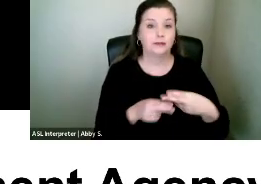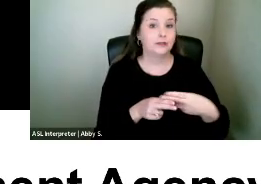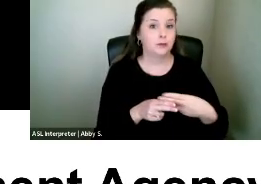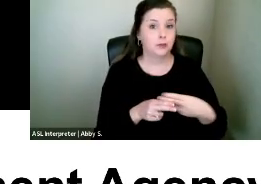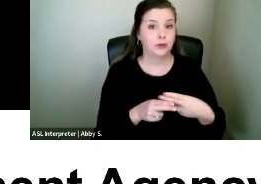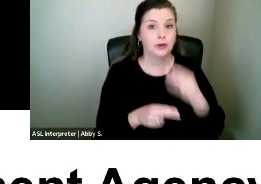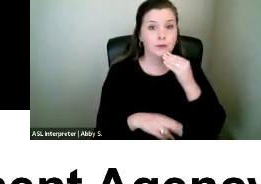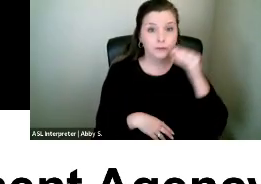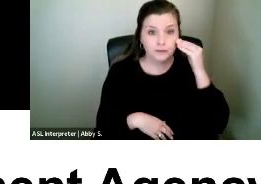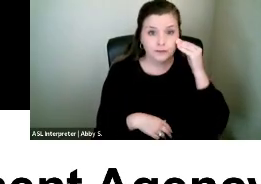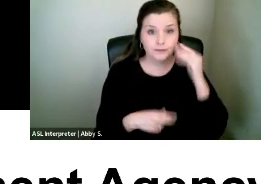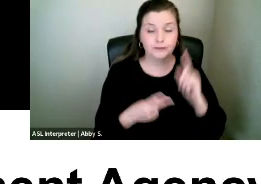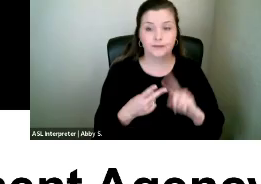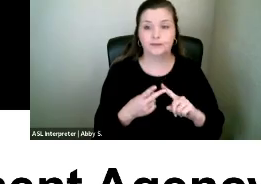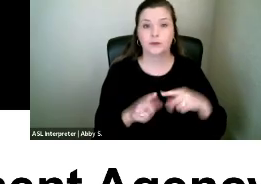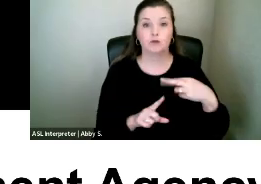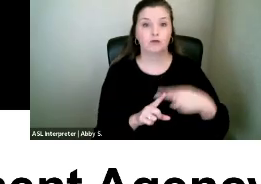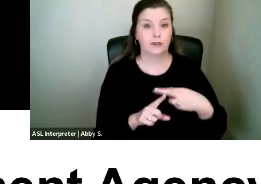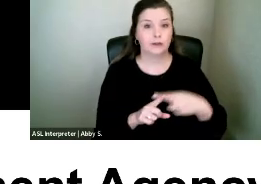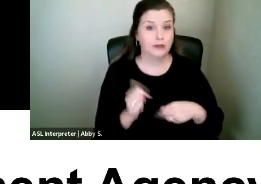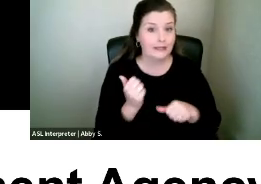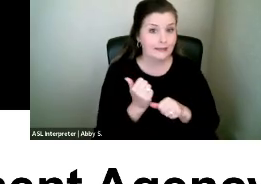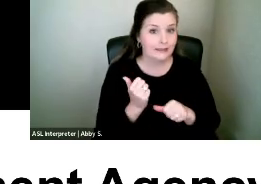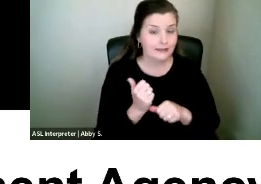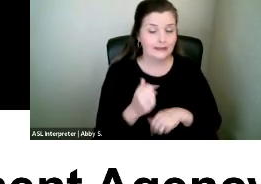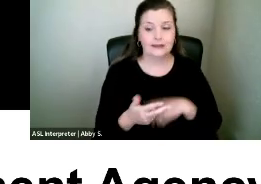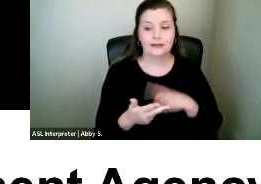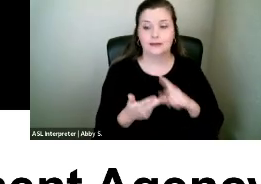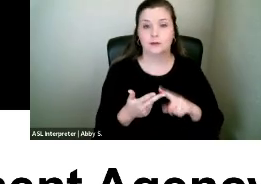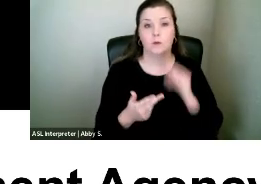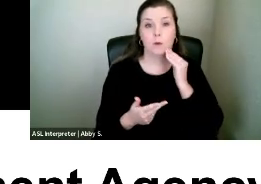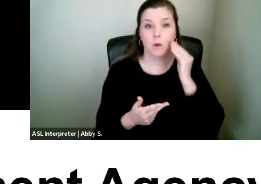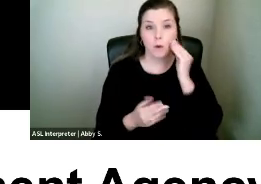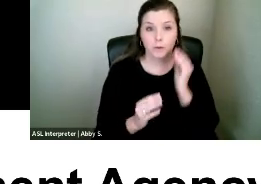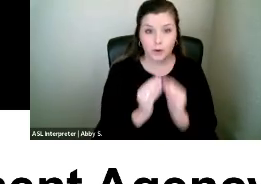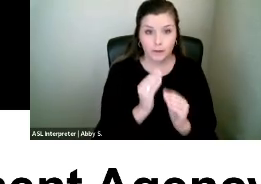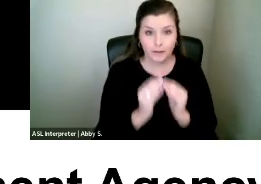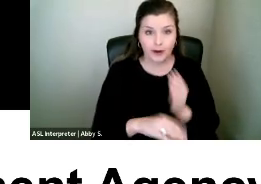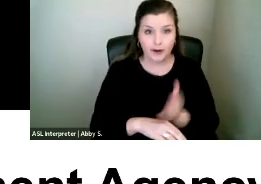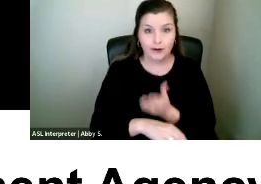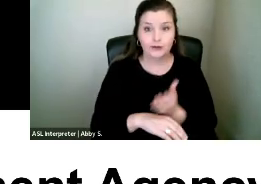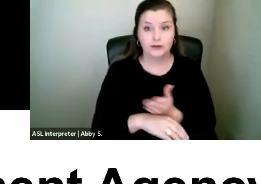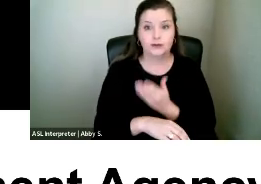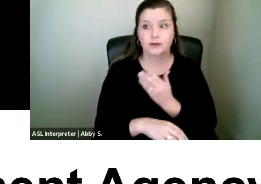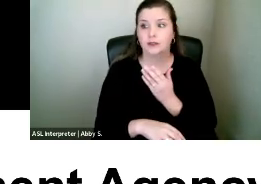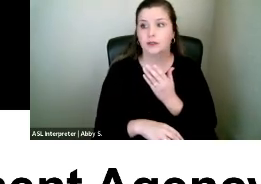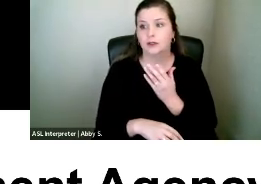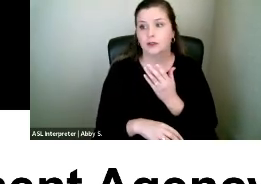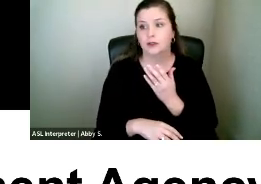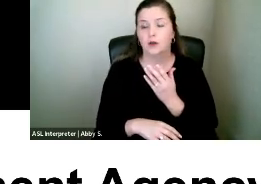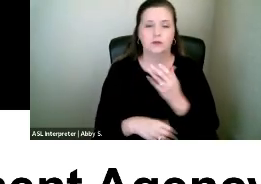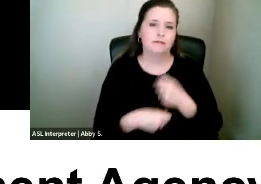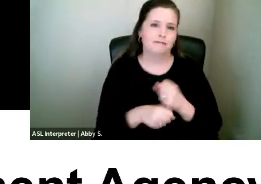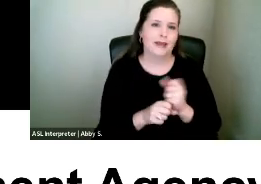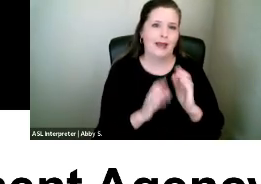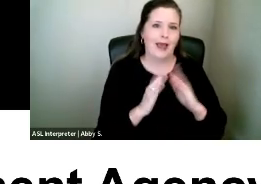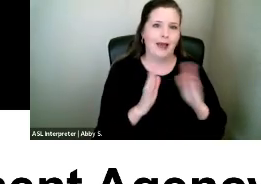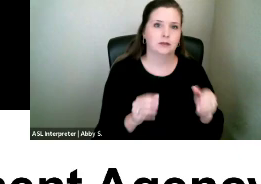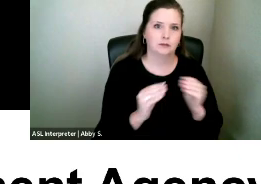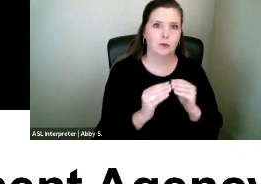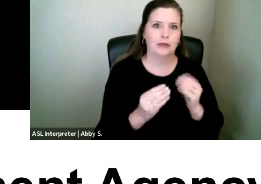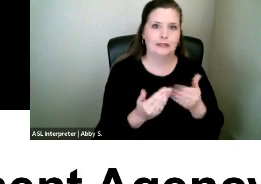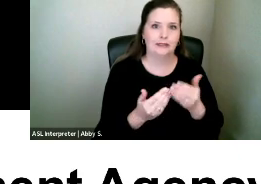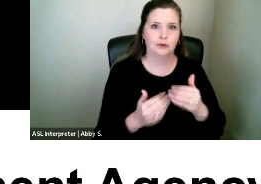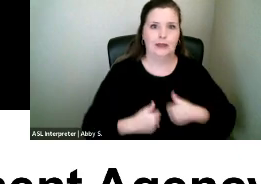lodging, rental assistance, home repairs to make a home more livable, or